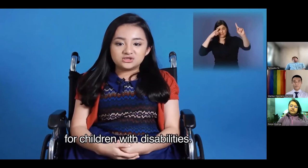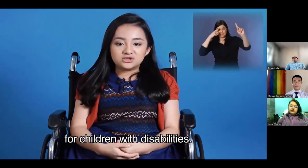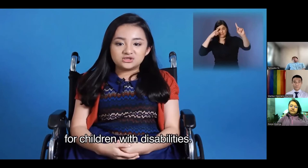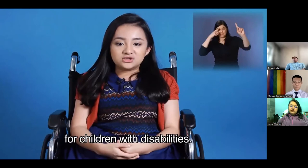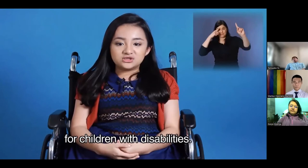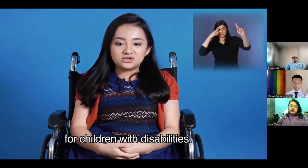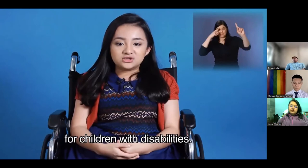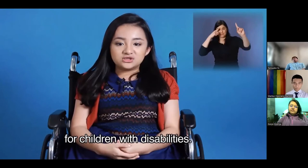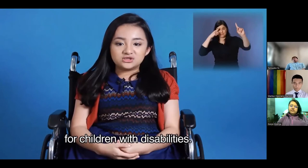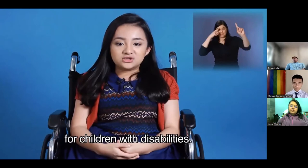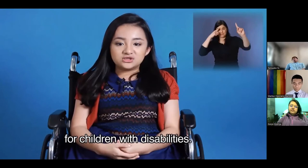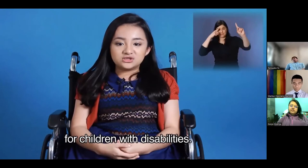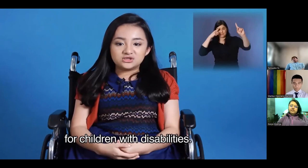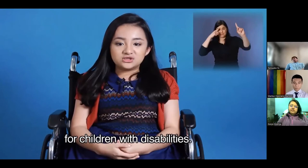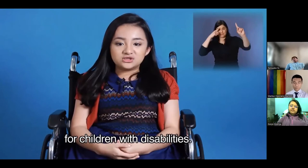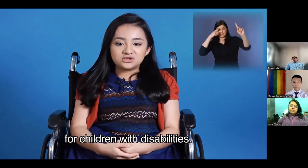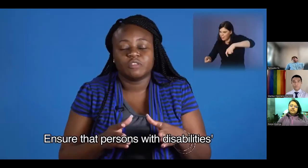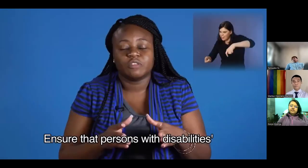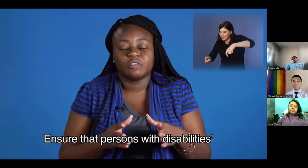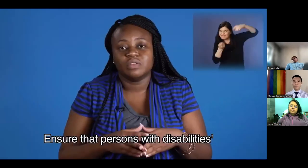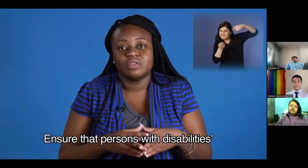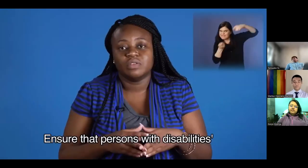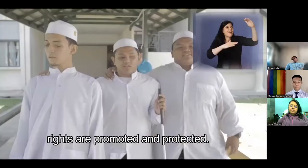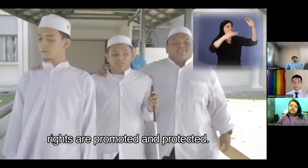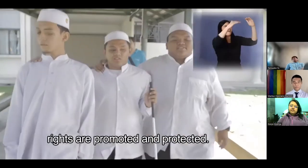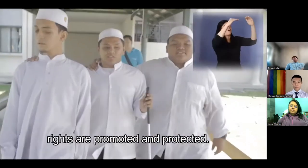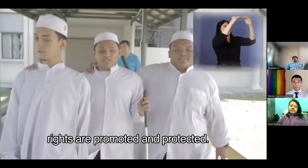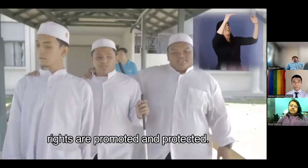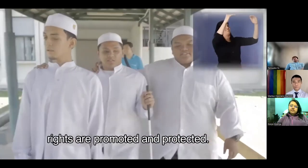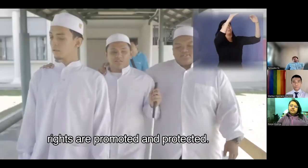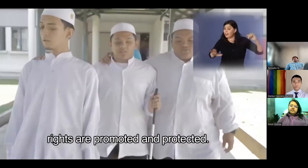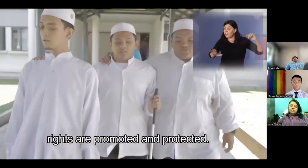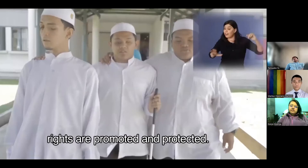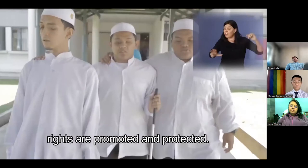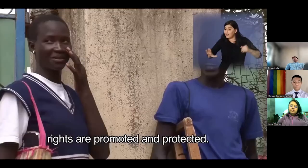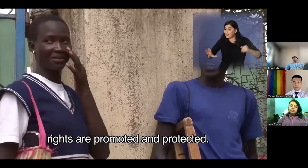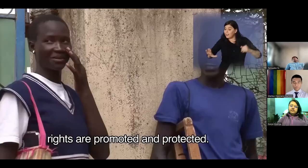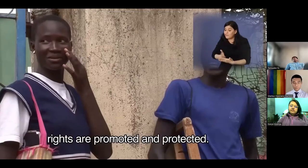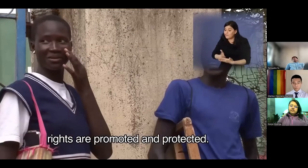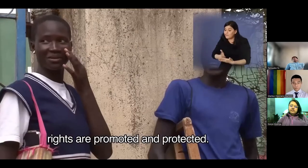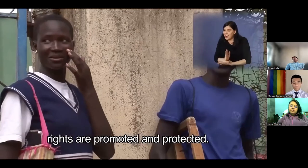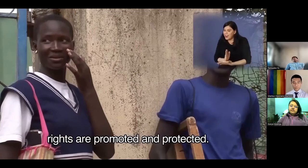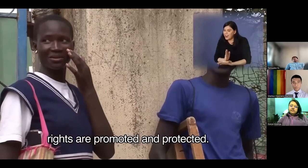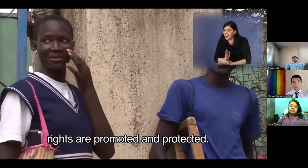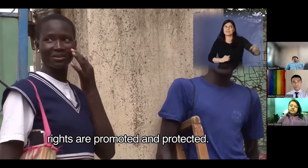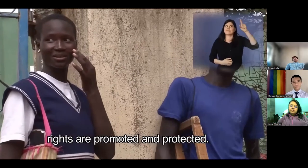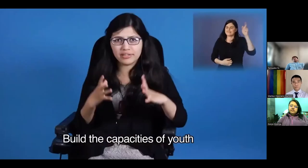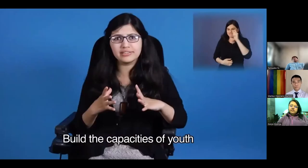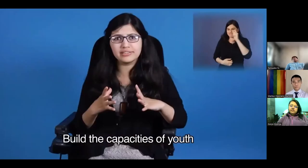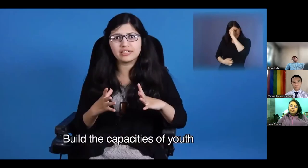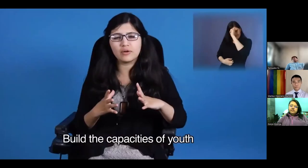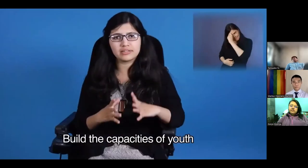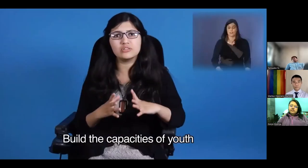that persons with disability rights are promoted and protected. Build the capacities of youth to become as